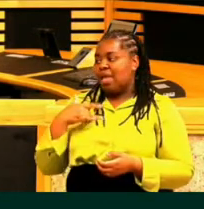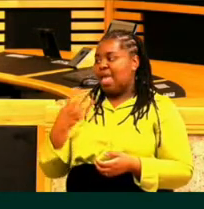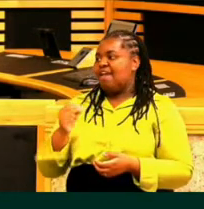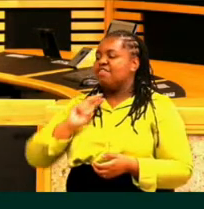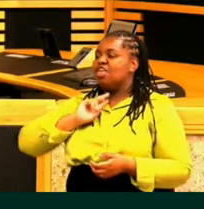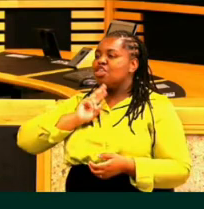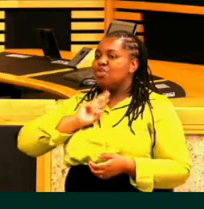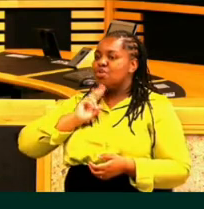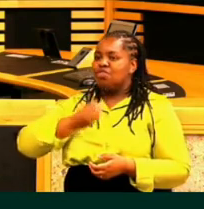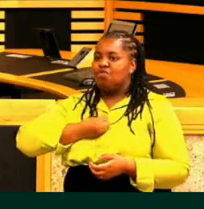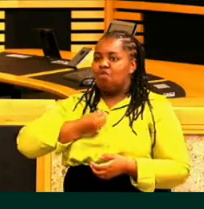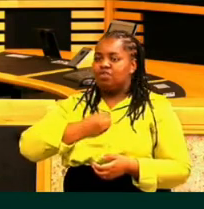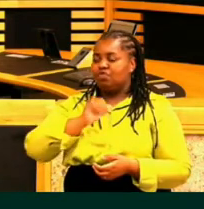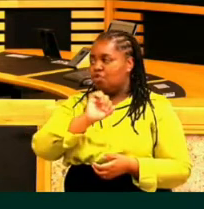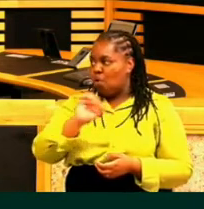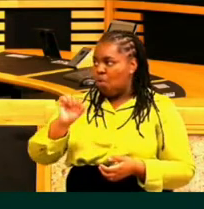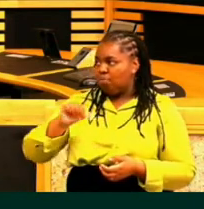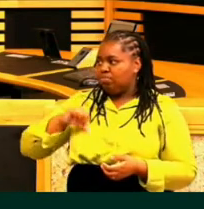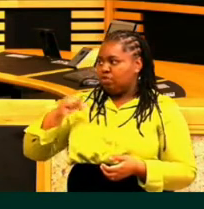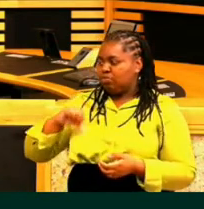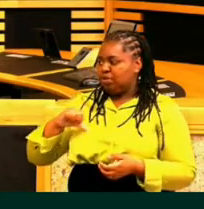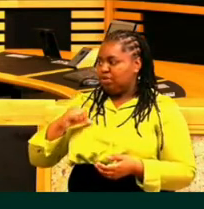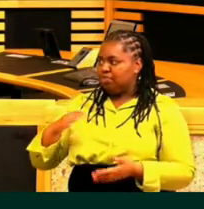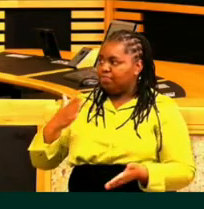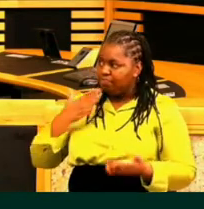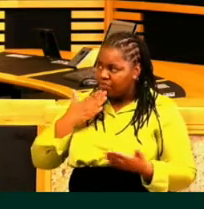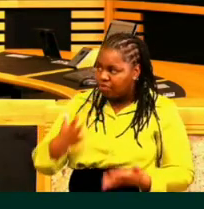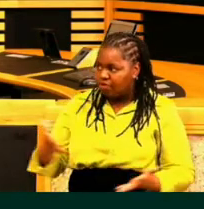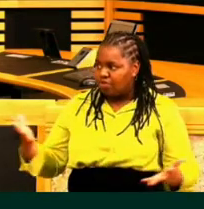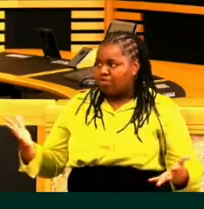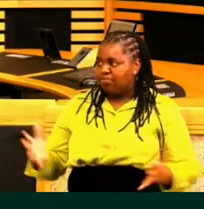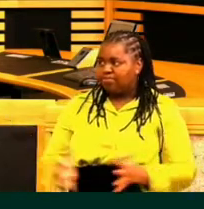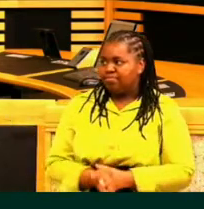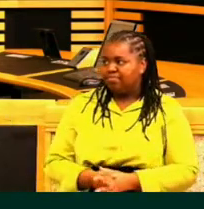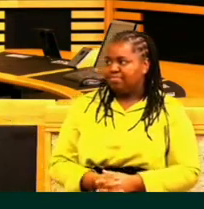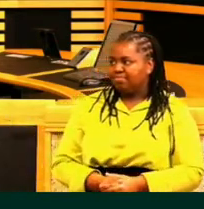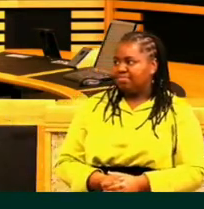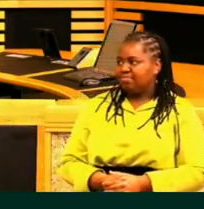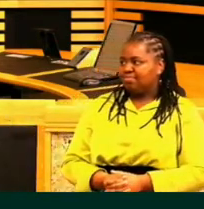youth voice for your own municipalities thank you